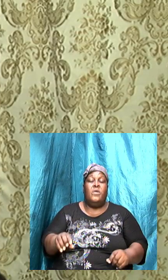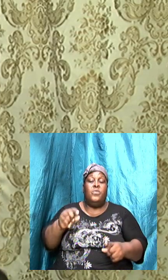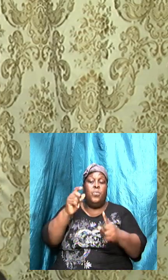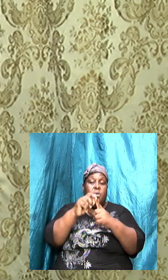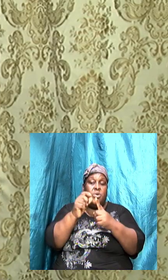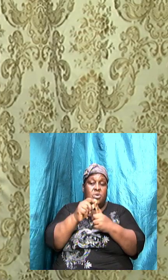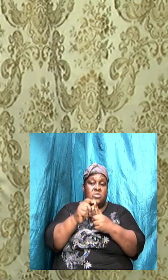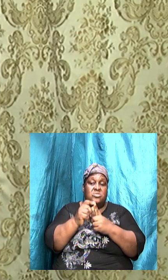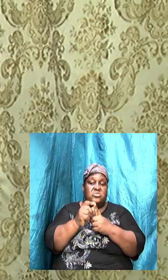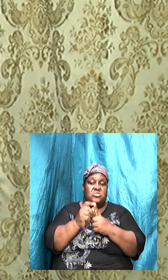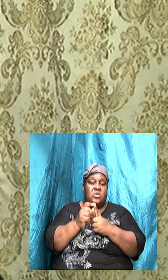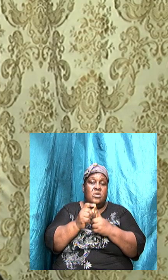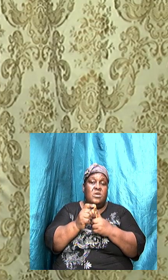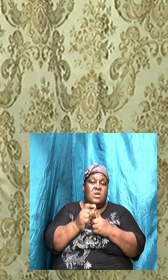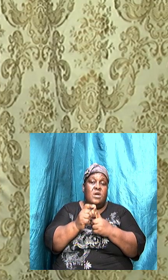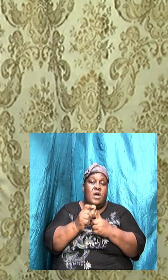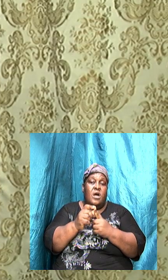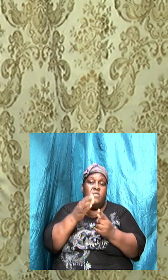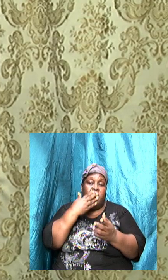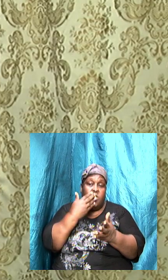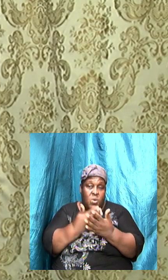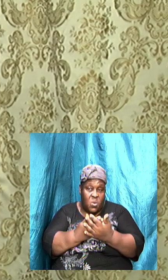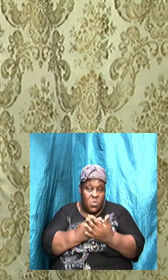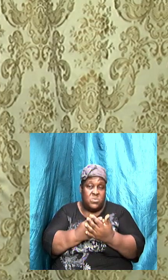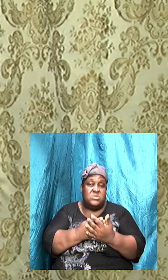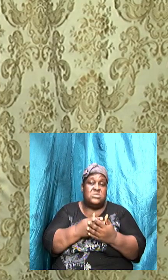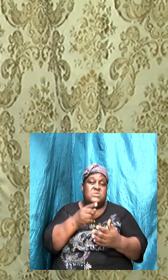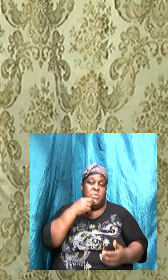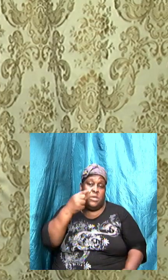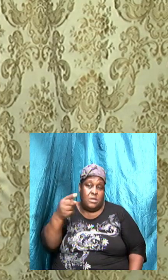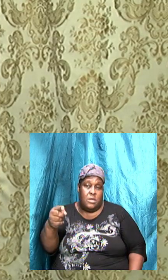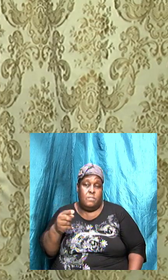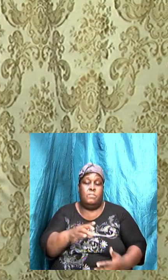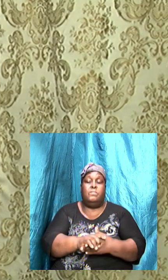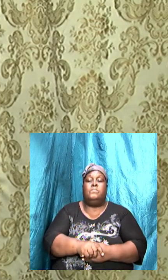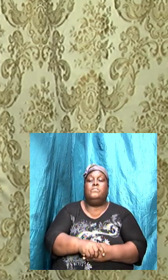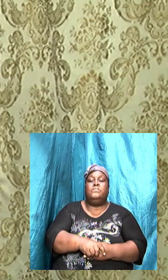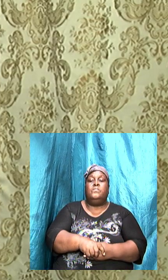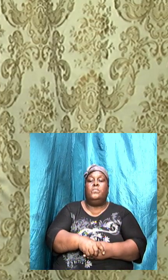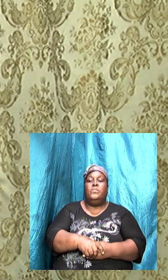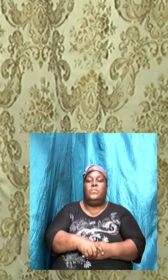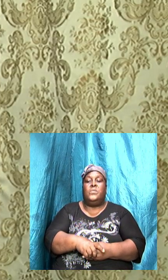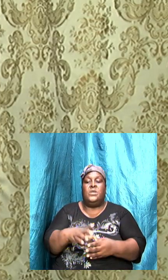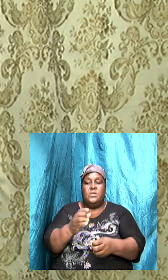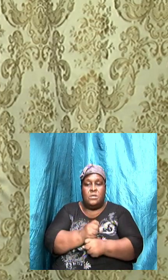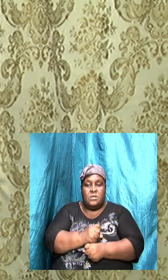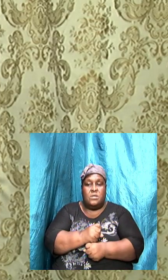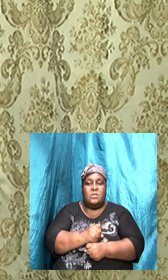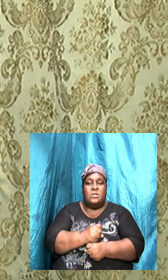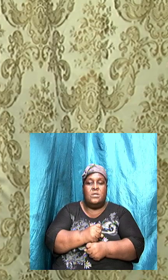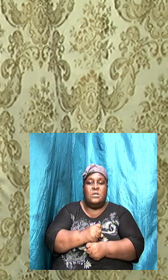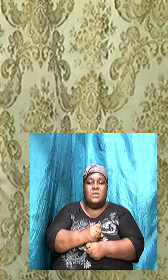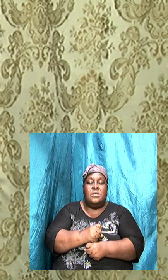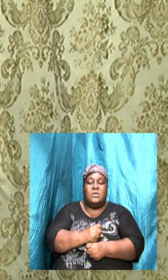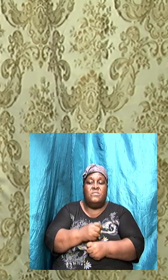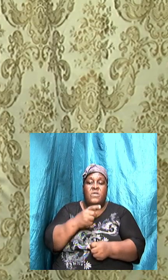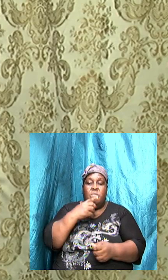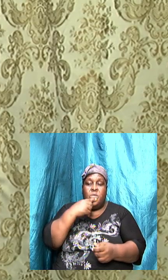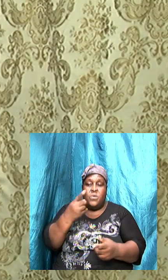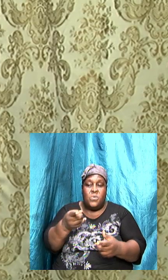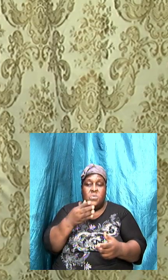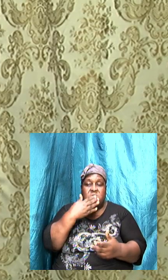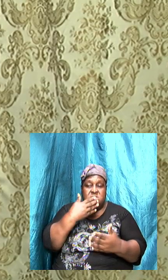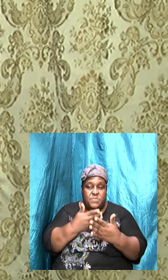taken time and we had gone through and we had shown some things, and we will take it up from the commendation